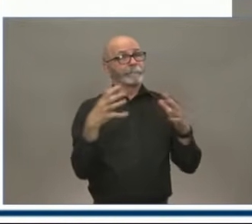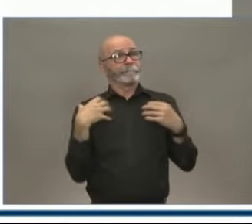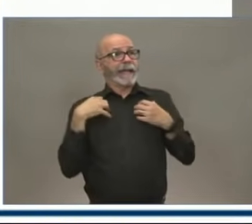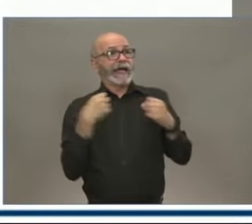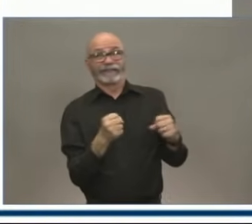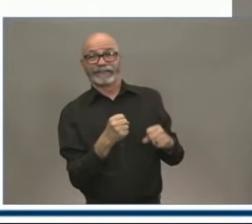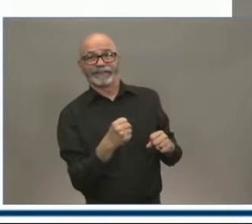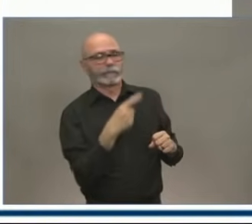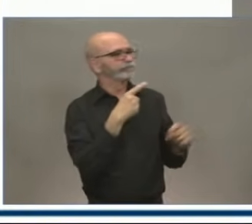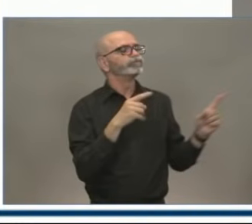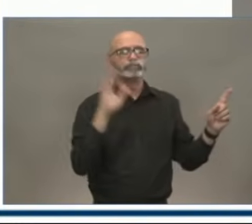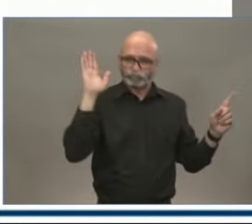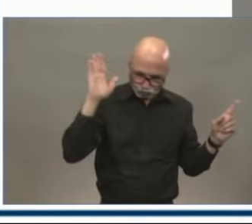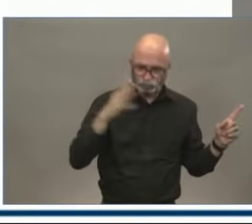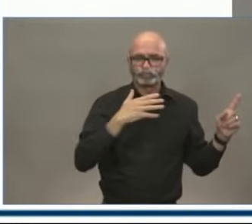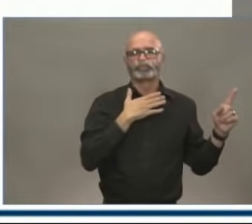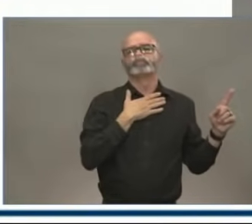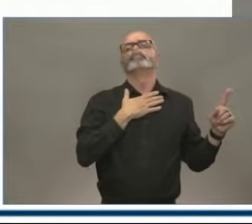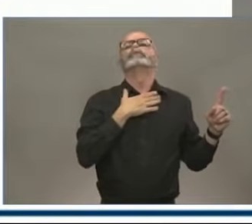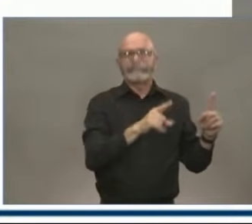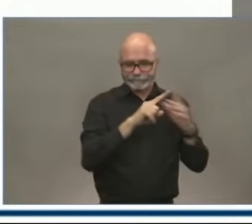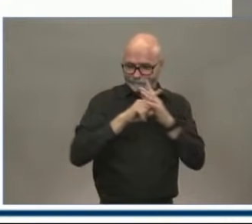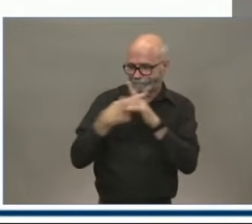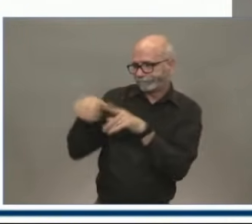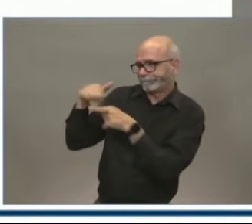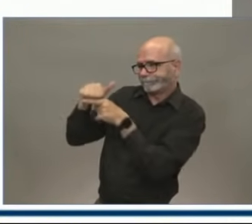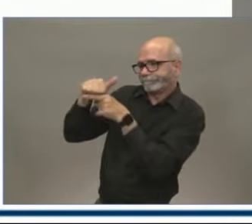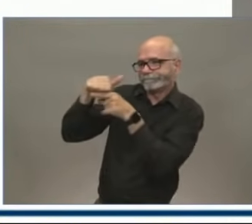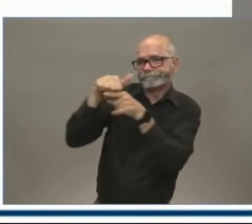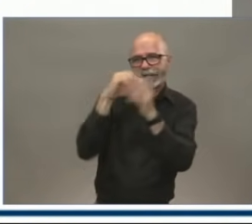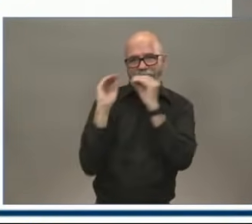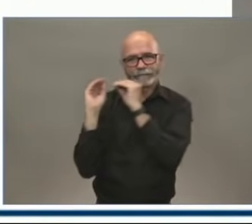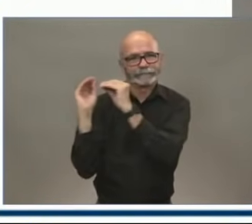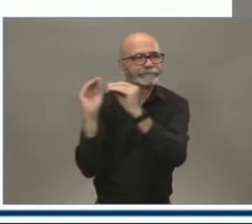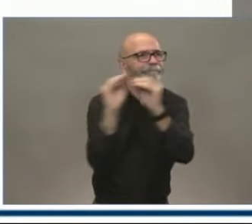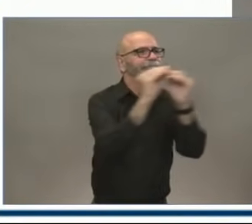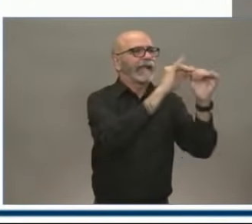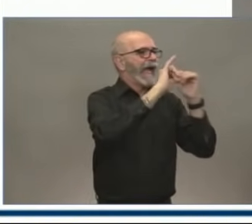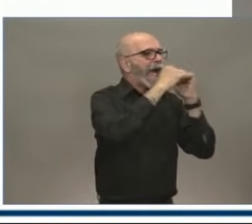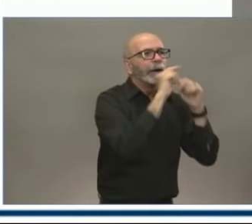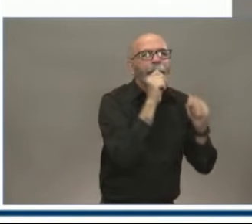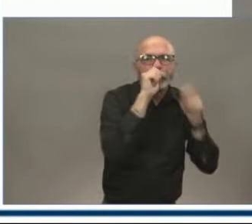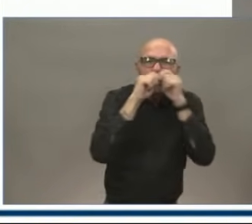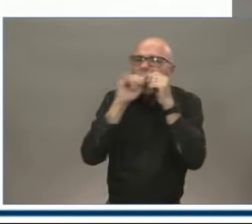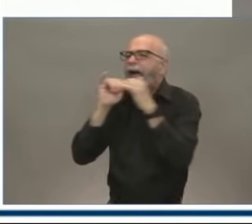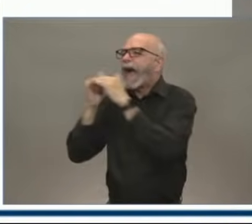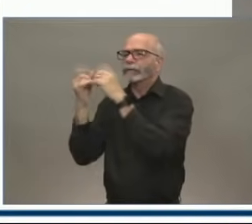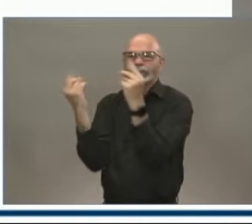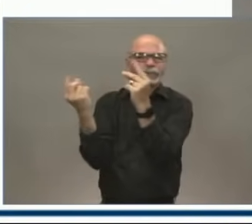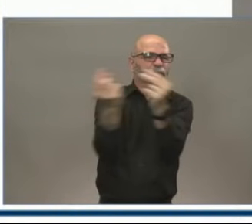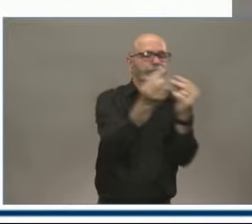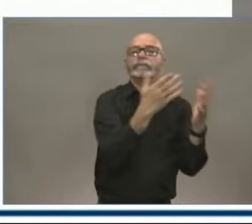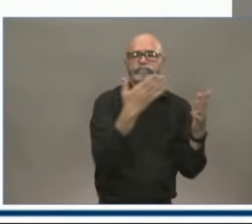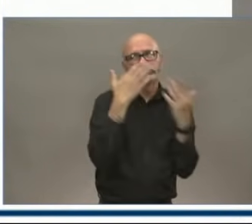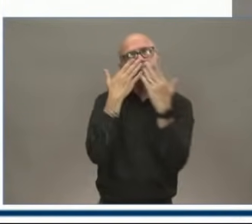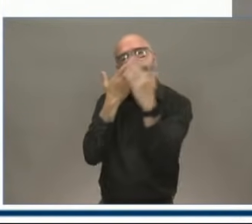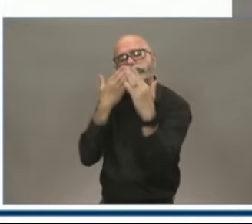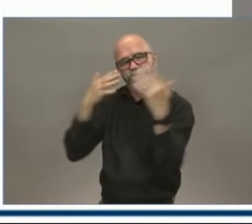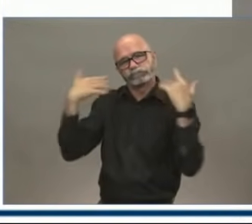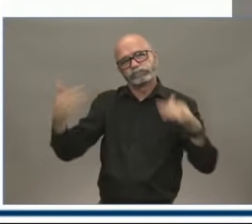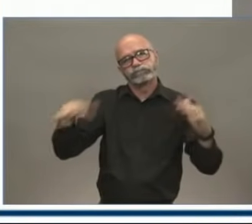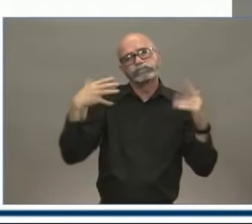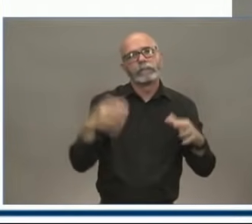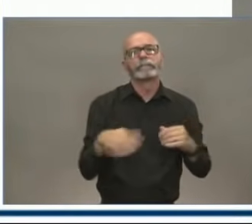do the additional training and now going to be part of these mobile units. There's one new measure we're putting into place today.